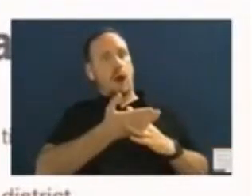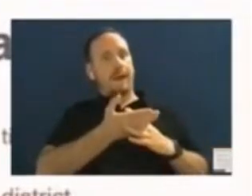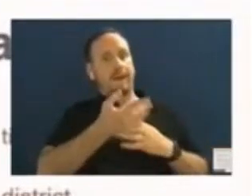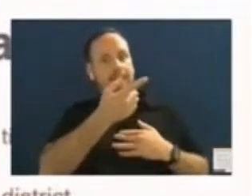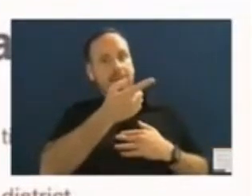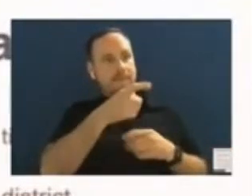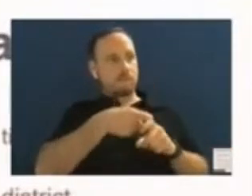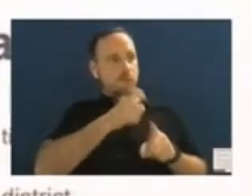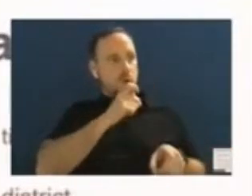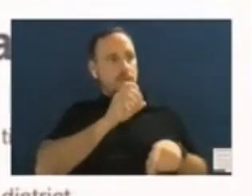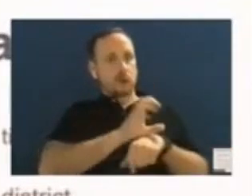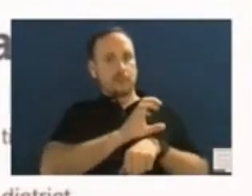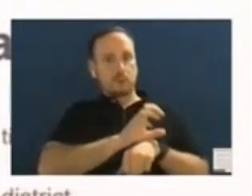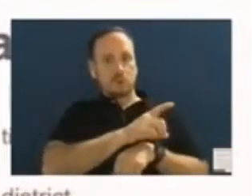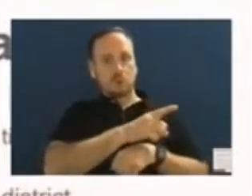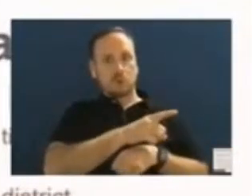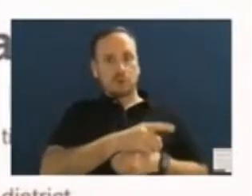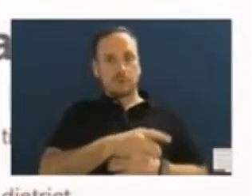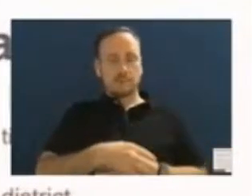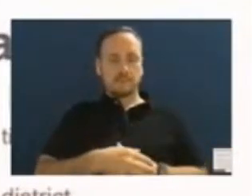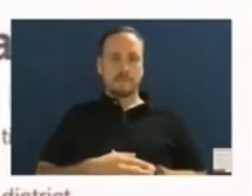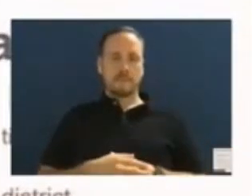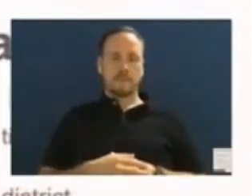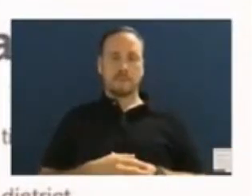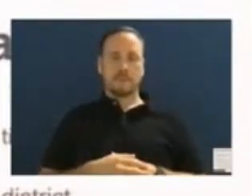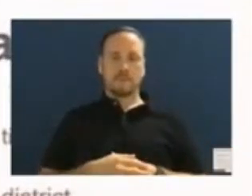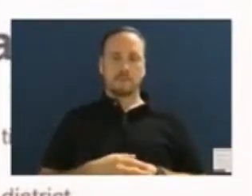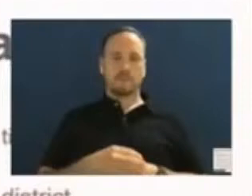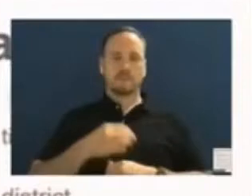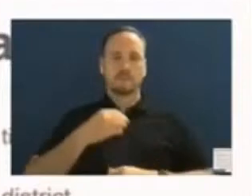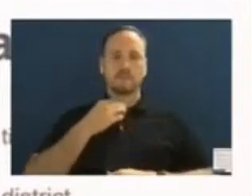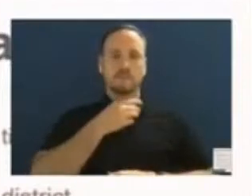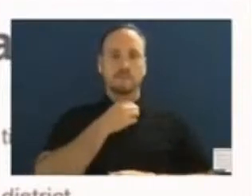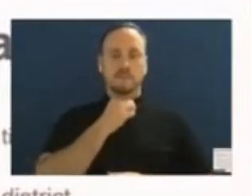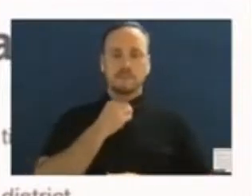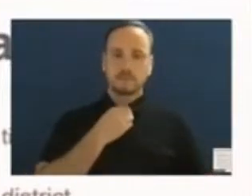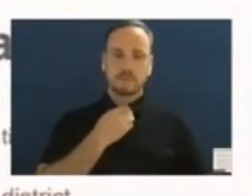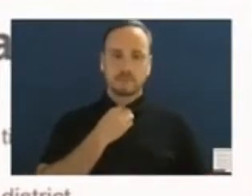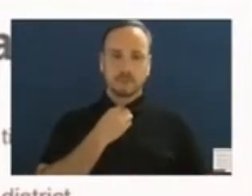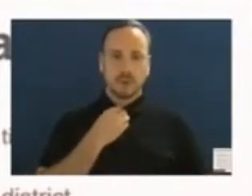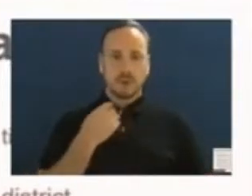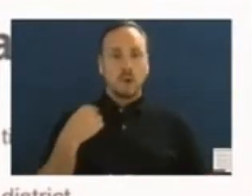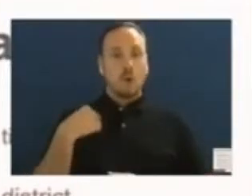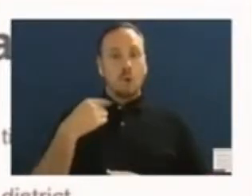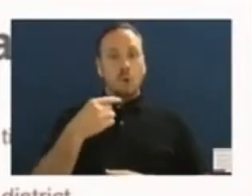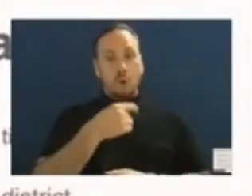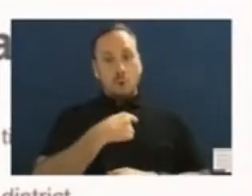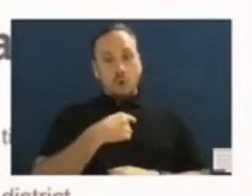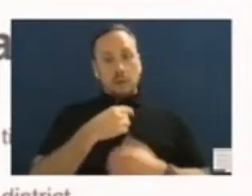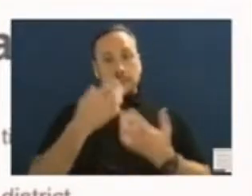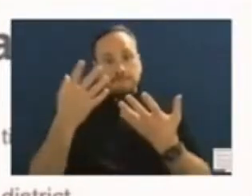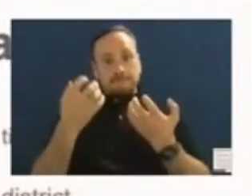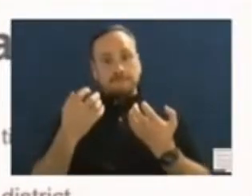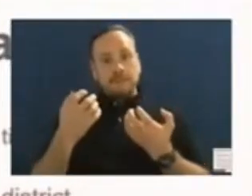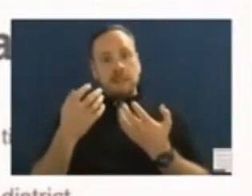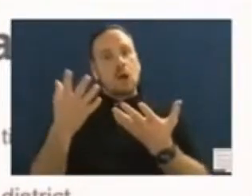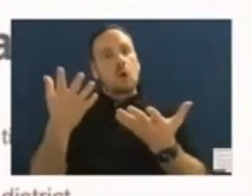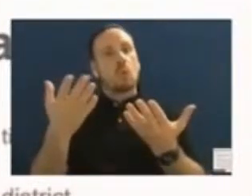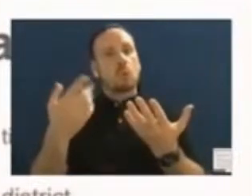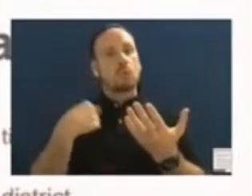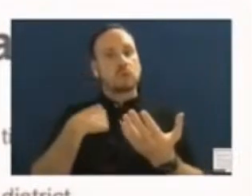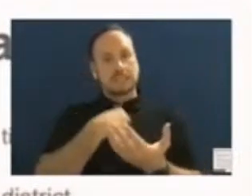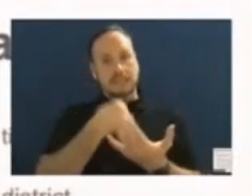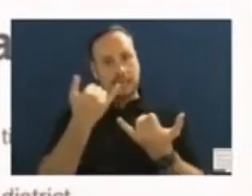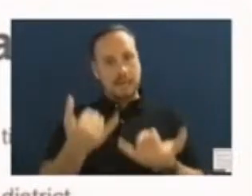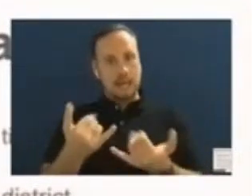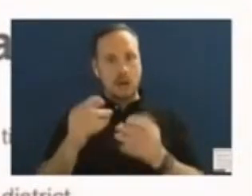our principals, we have committed to publishing new standards for screen time across this district next week.